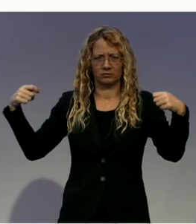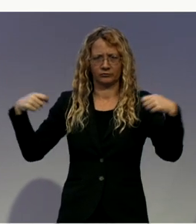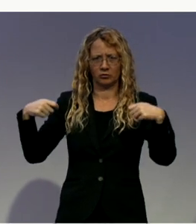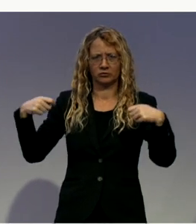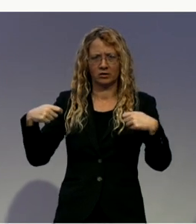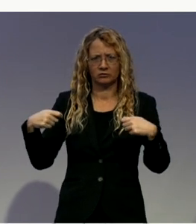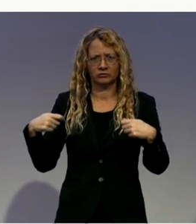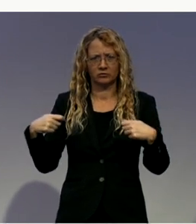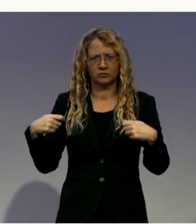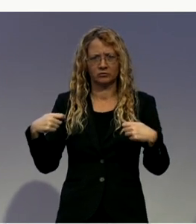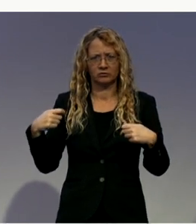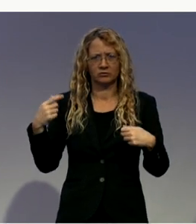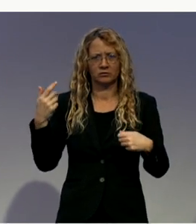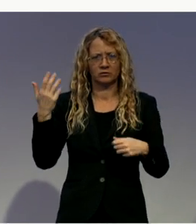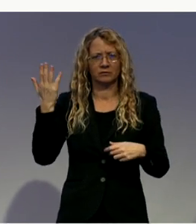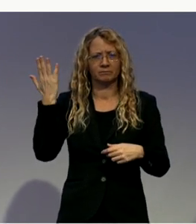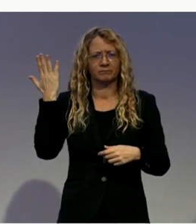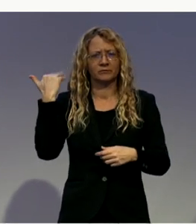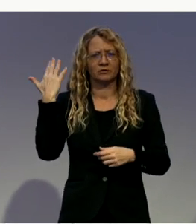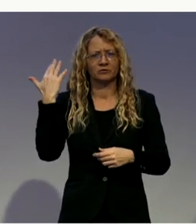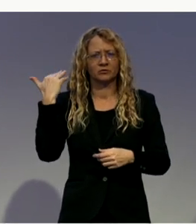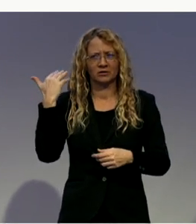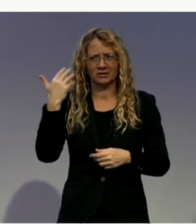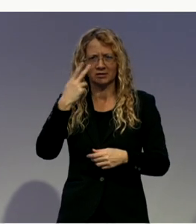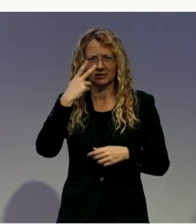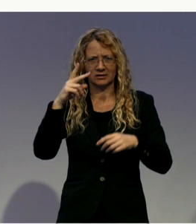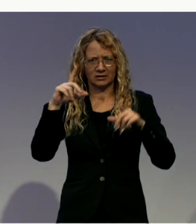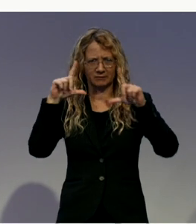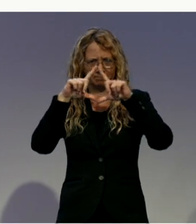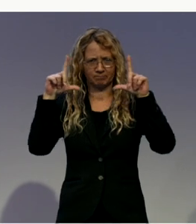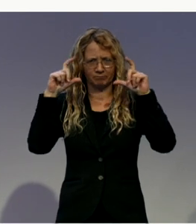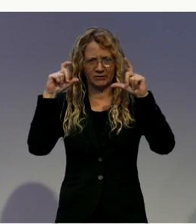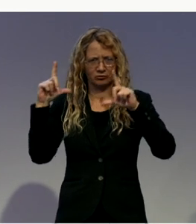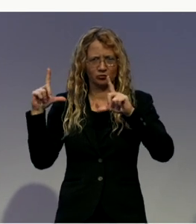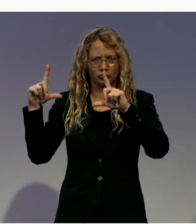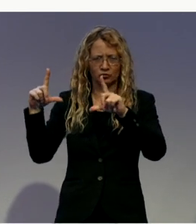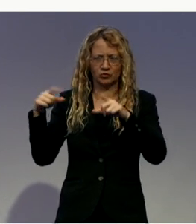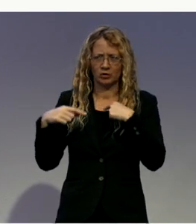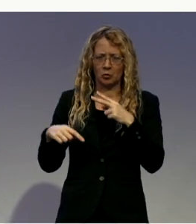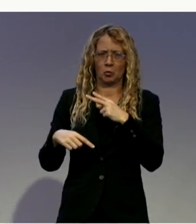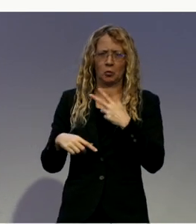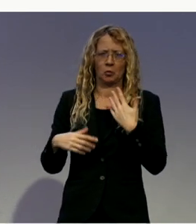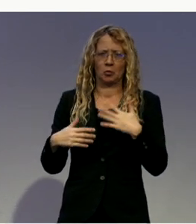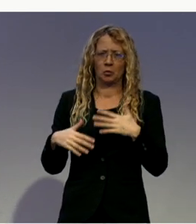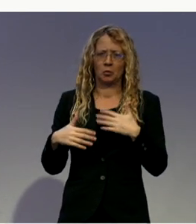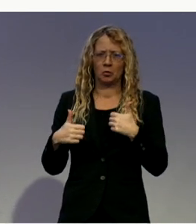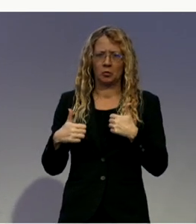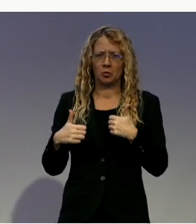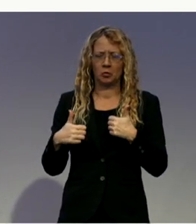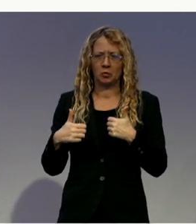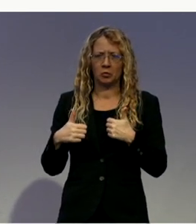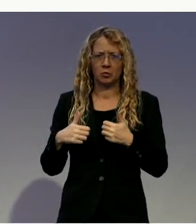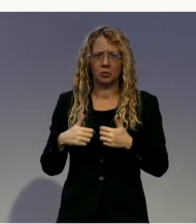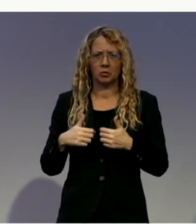your son there, really it's such a story starting sad. You think it's